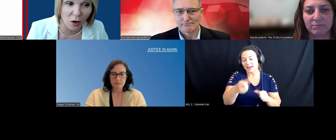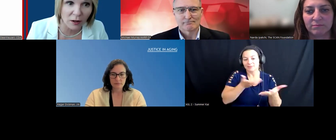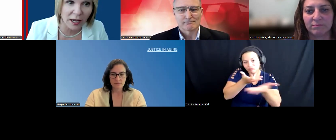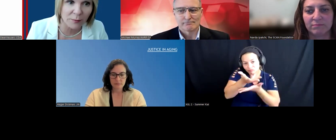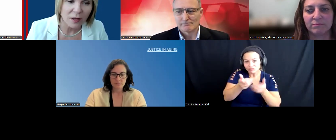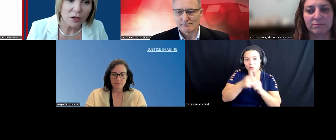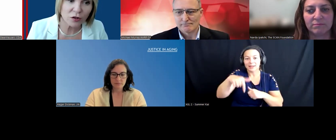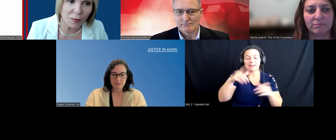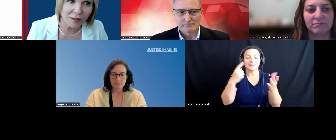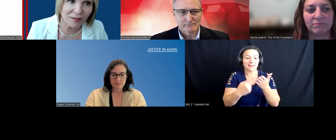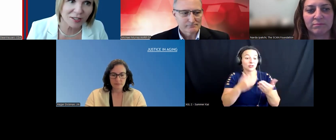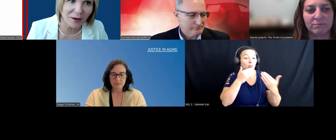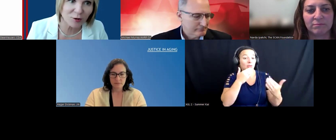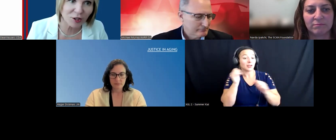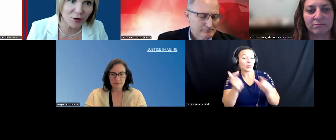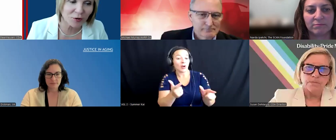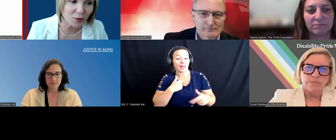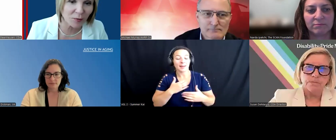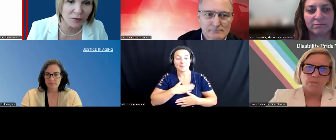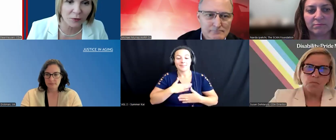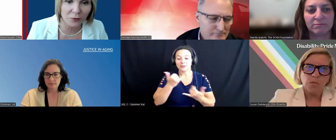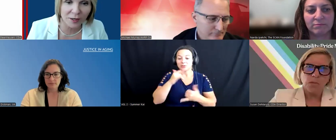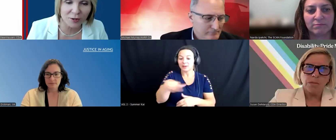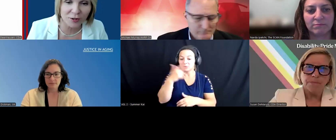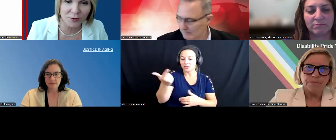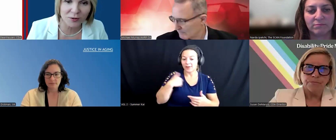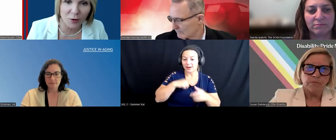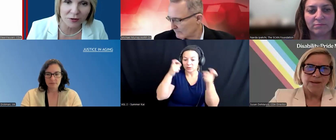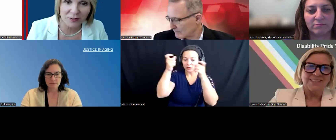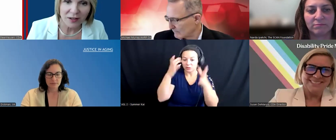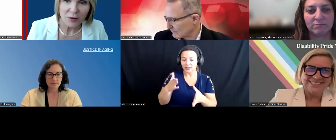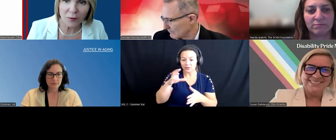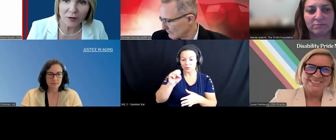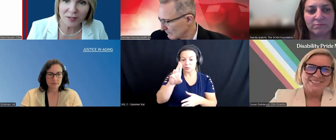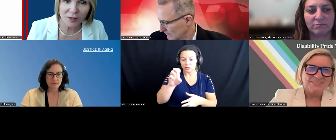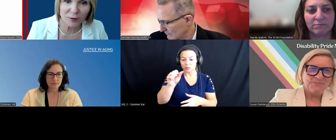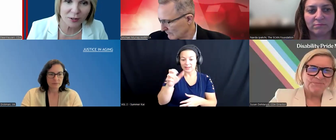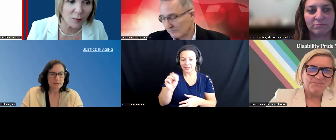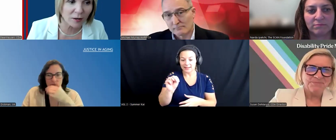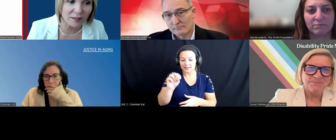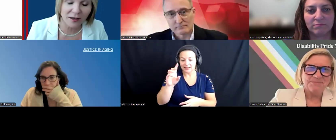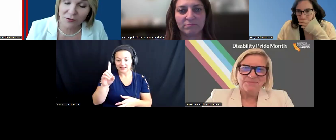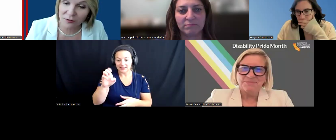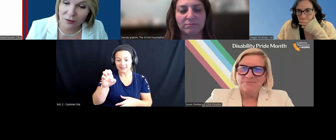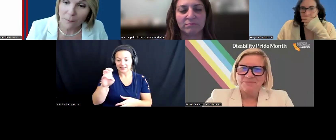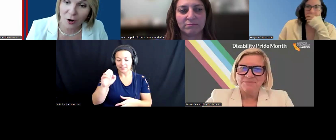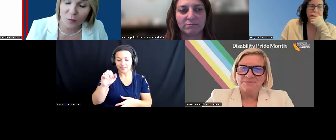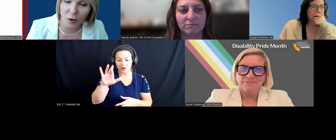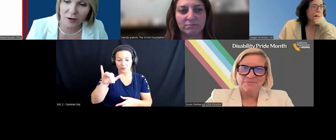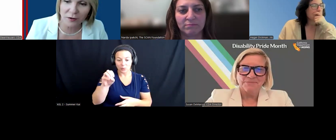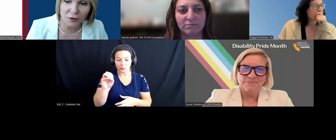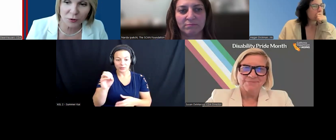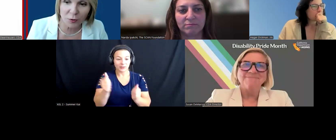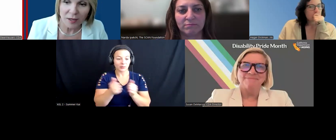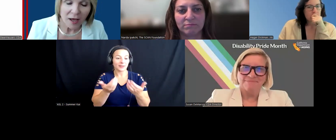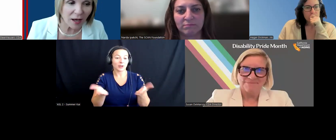you all, and I'm so pleased to now turn it over to our wonderful director, Susan DeMorris, for some closing remarks of this part